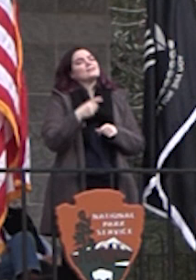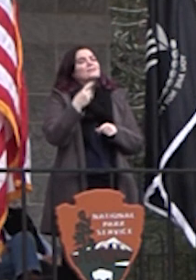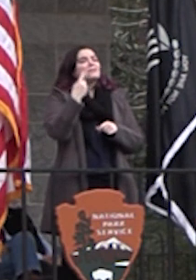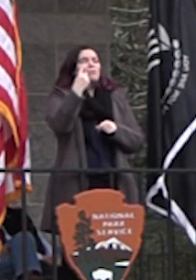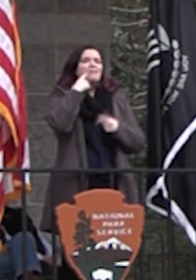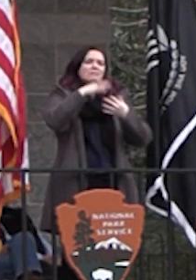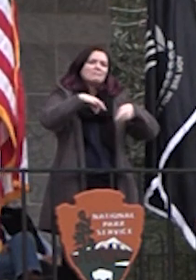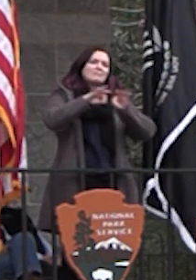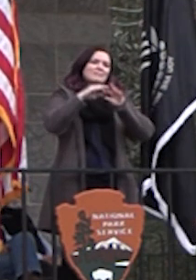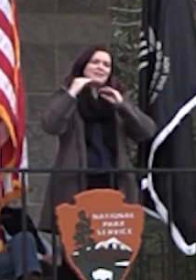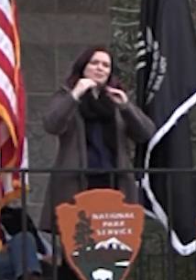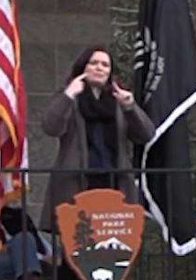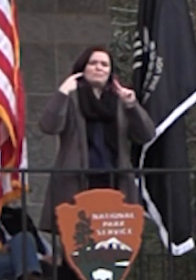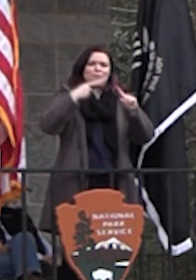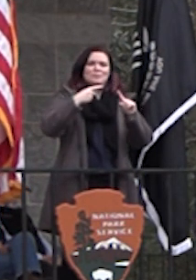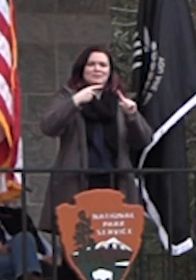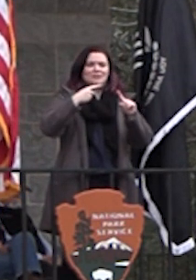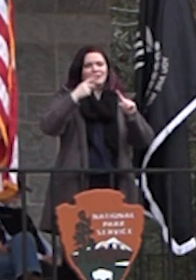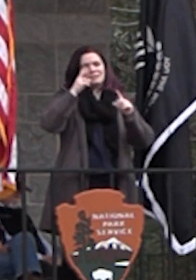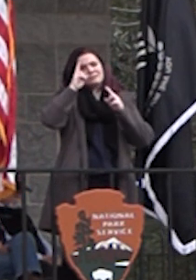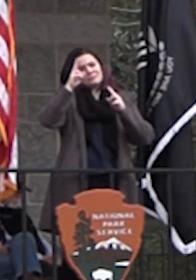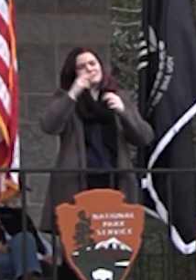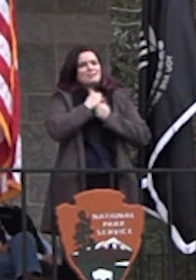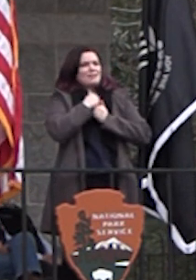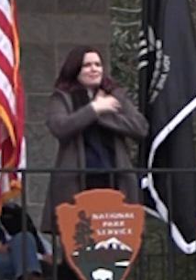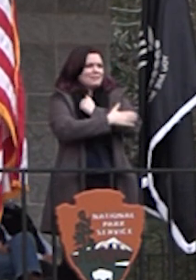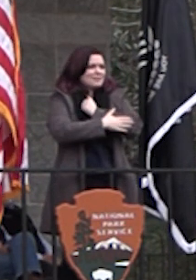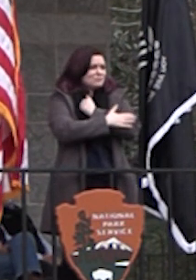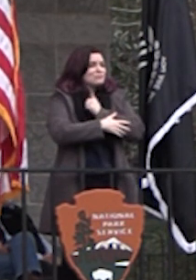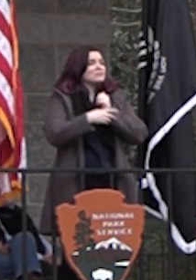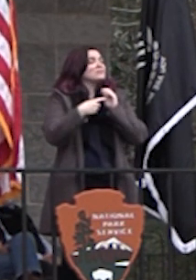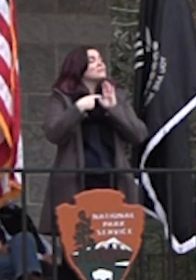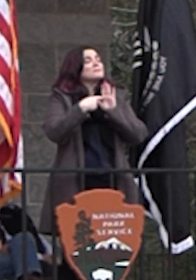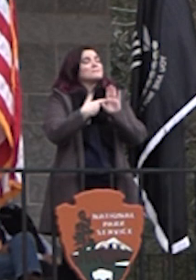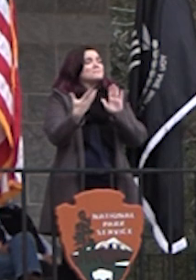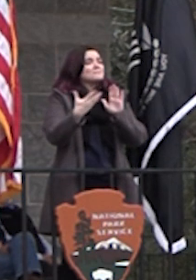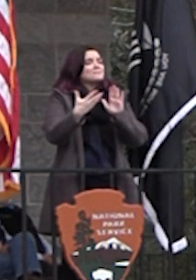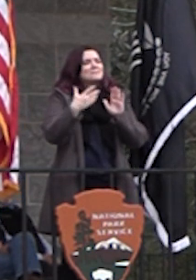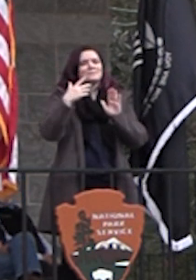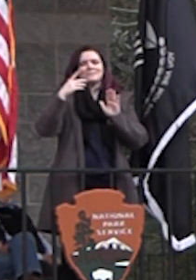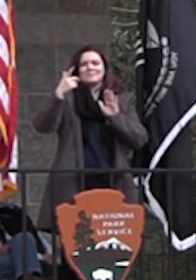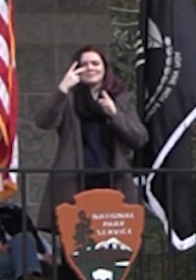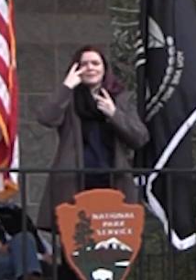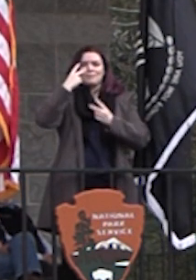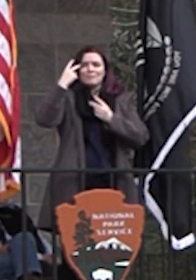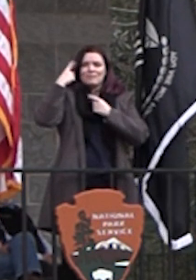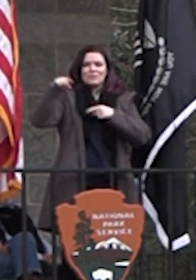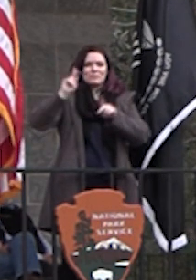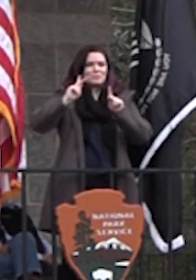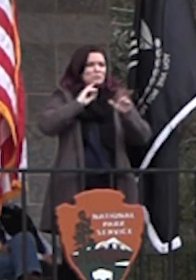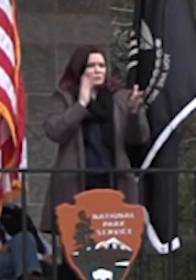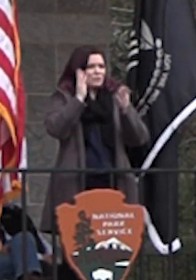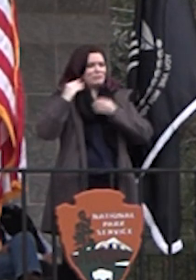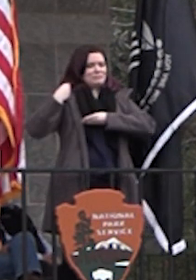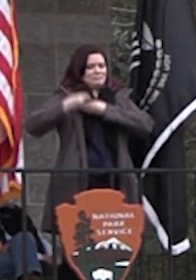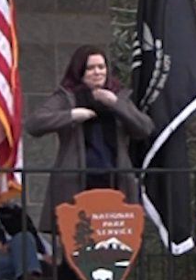and educational purposes of the Sons of the American Revolution is to perpetuate the memory of those who served by their